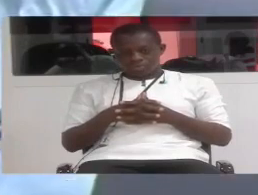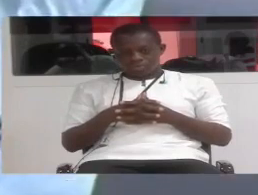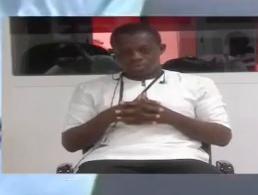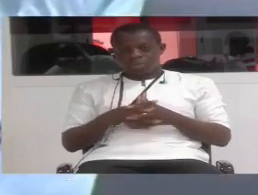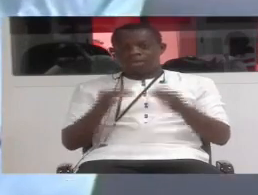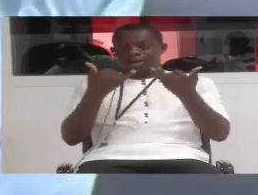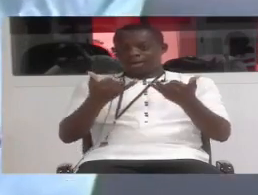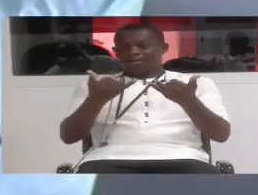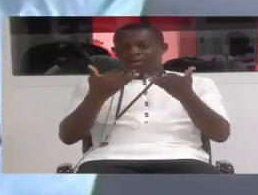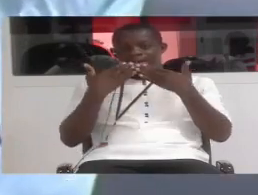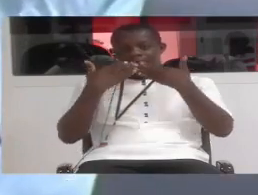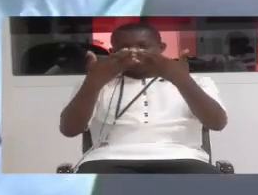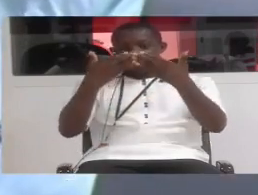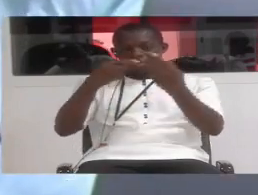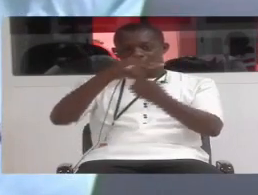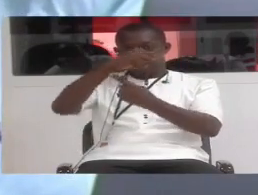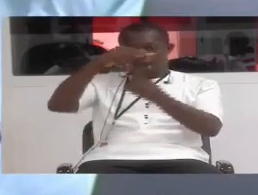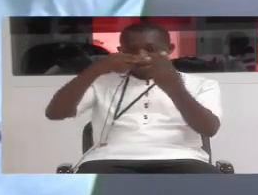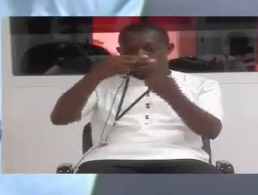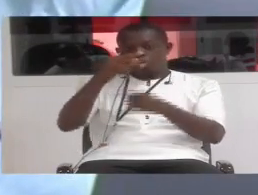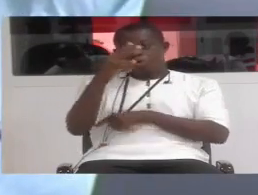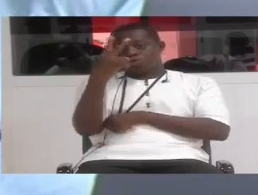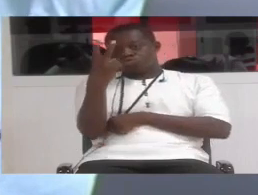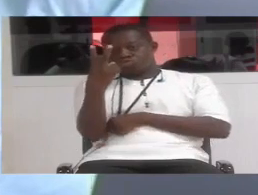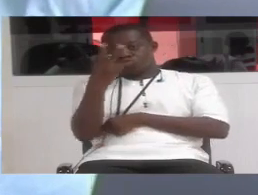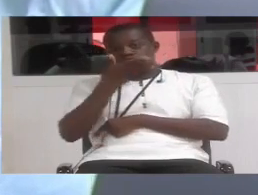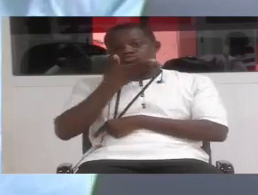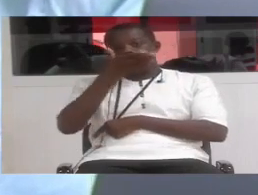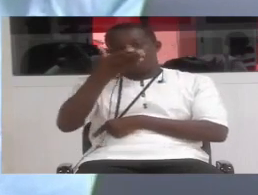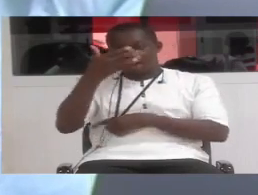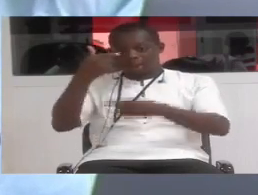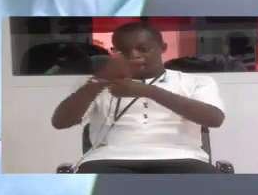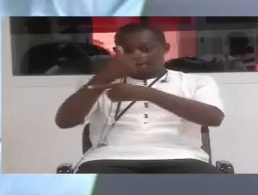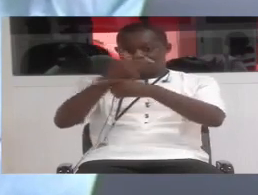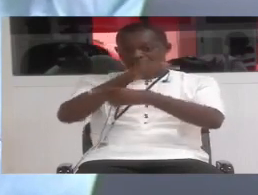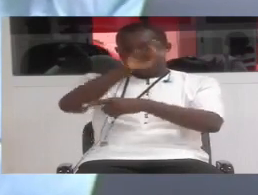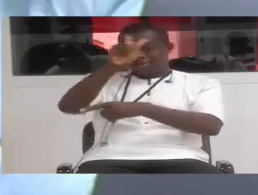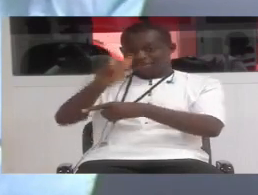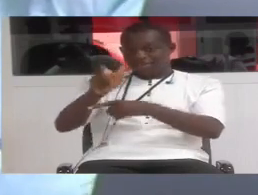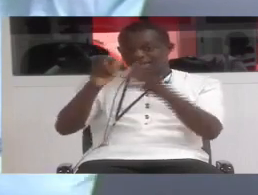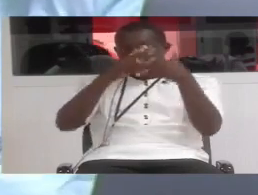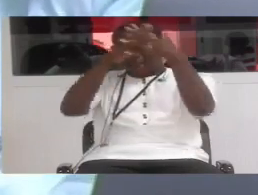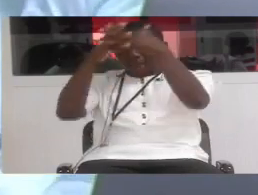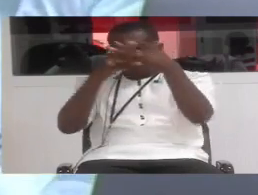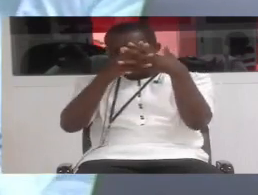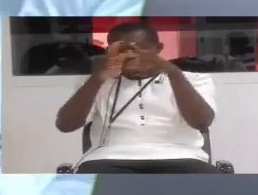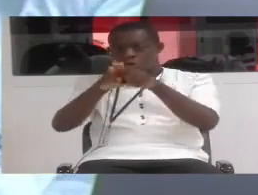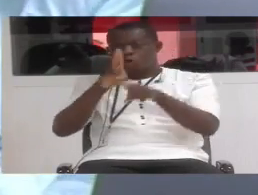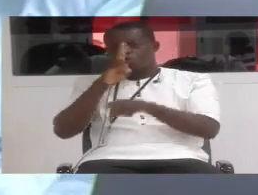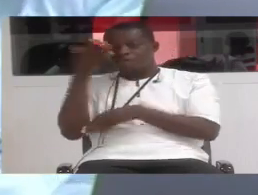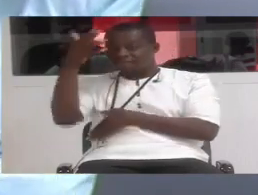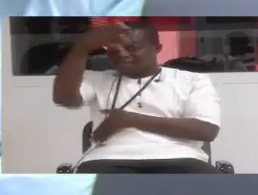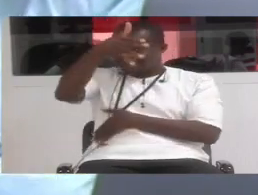Tell us about two young Gambian Americans who visited in Gambia and were